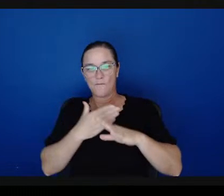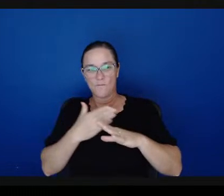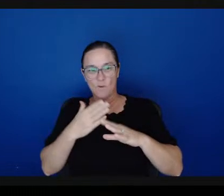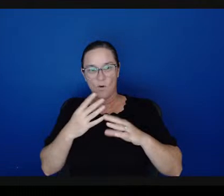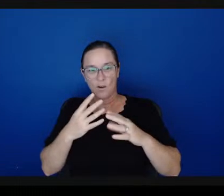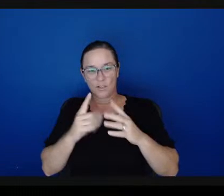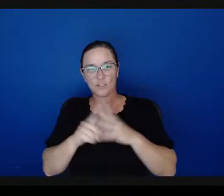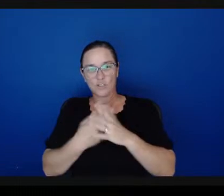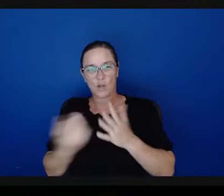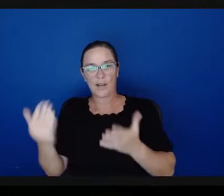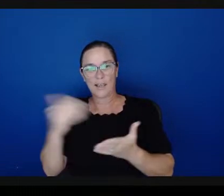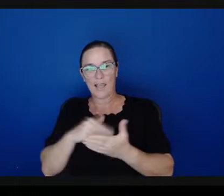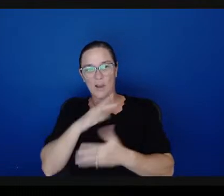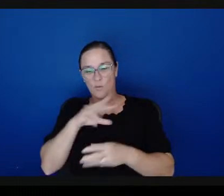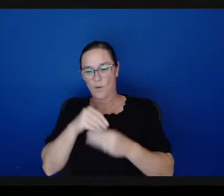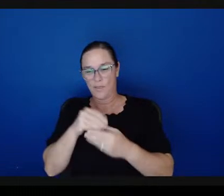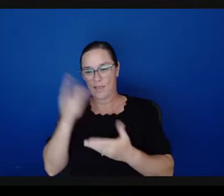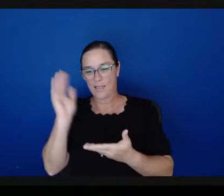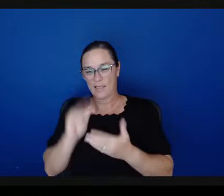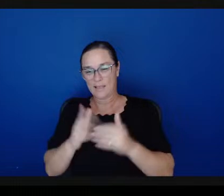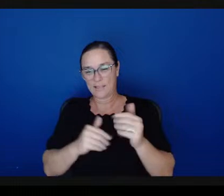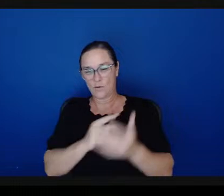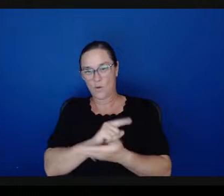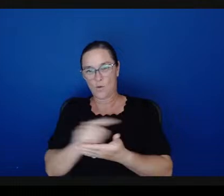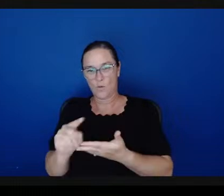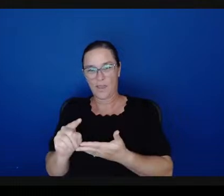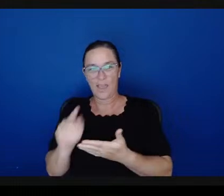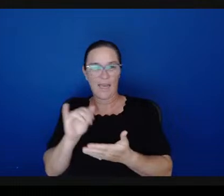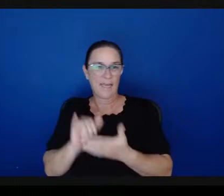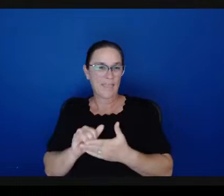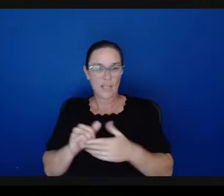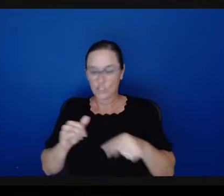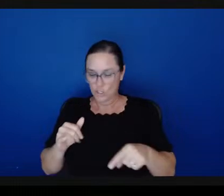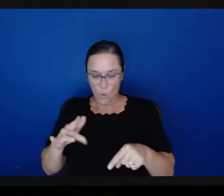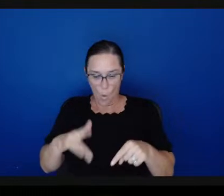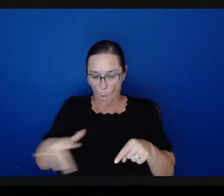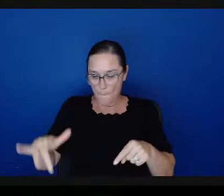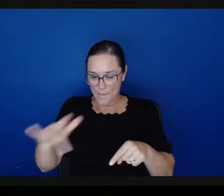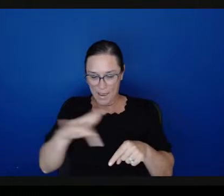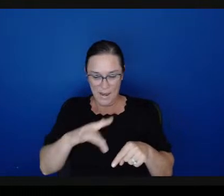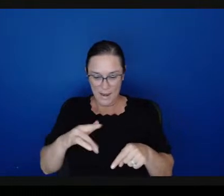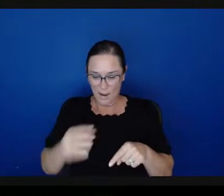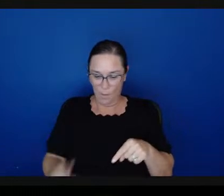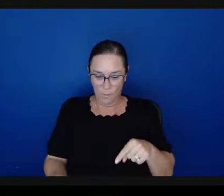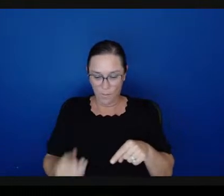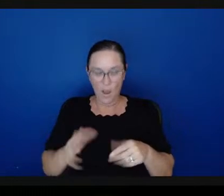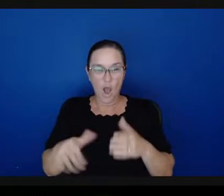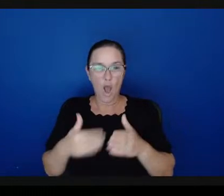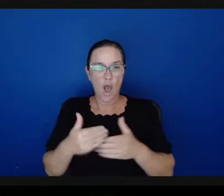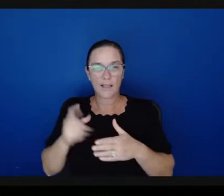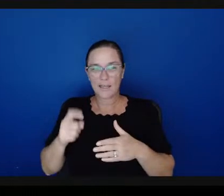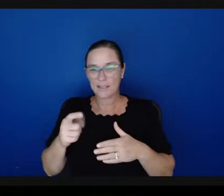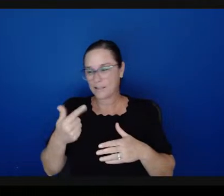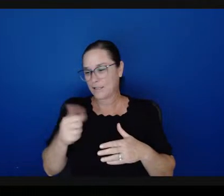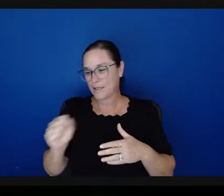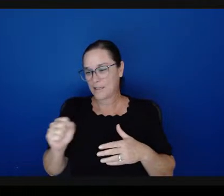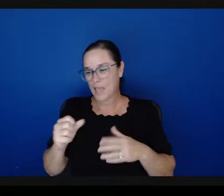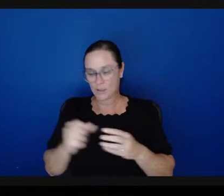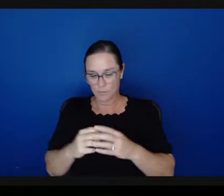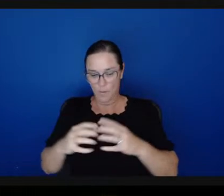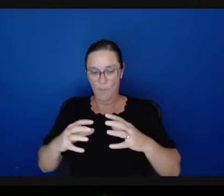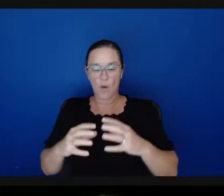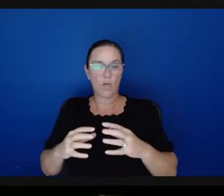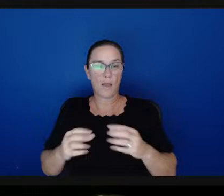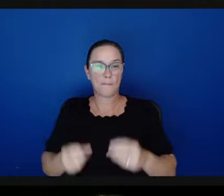within less than a week. It's like that thing's just open, like open. All it takes is a little gas bubble to come up,